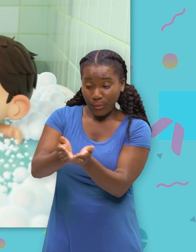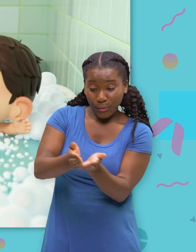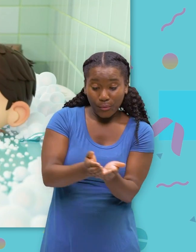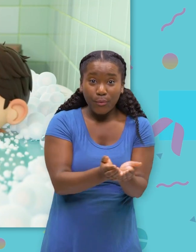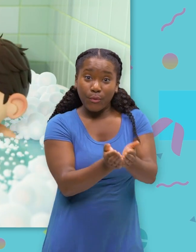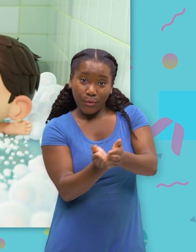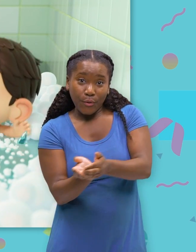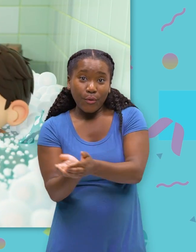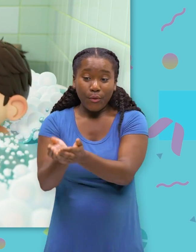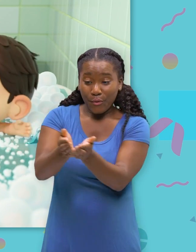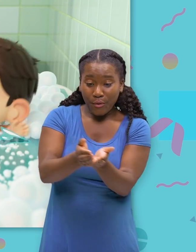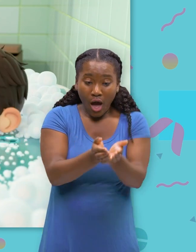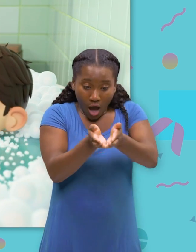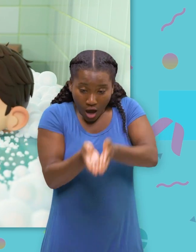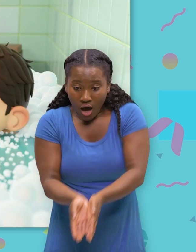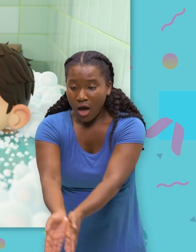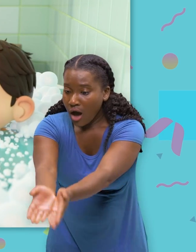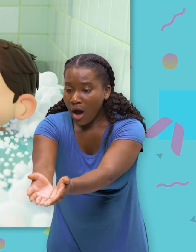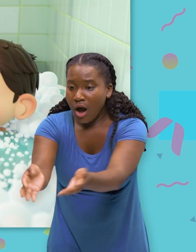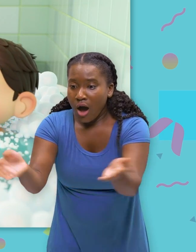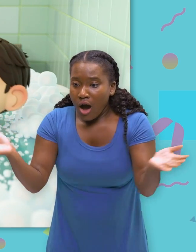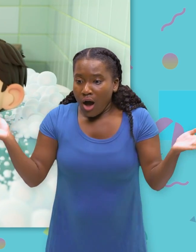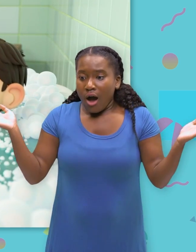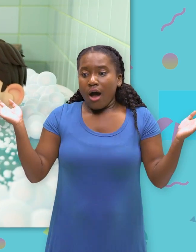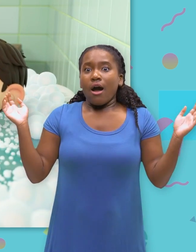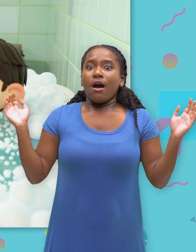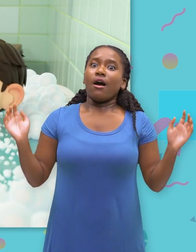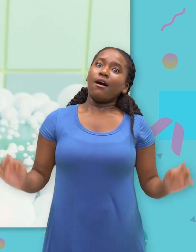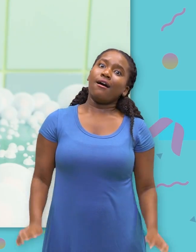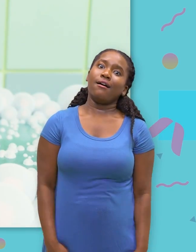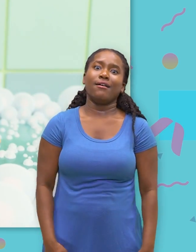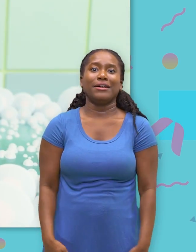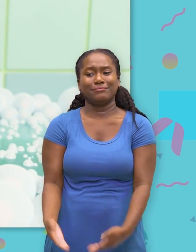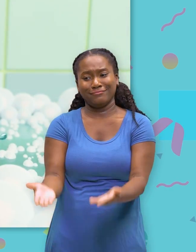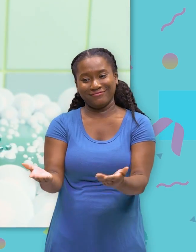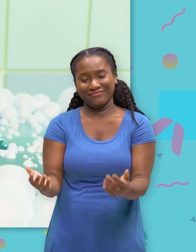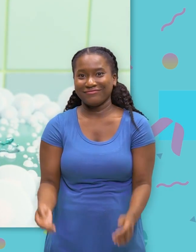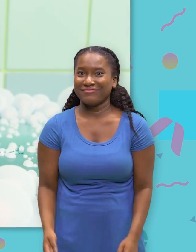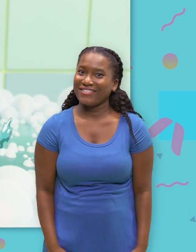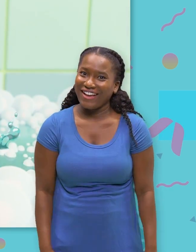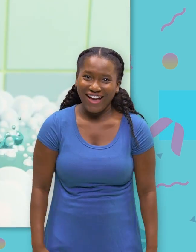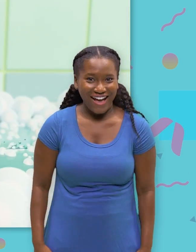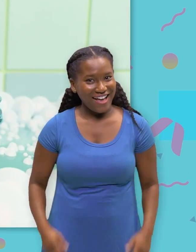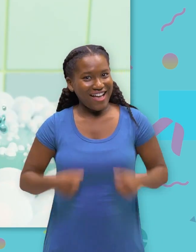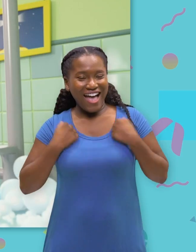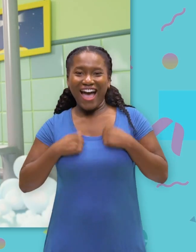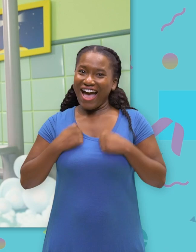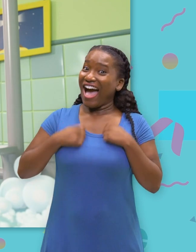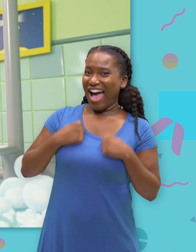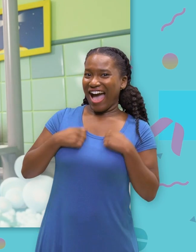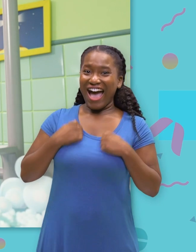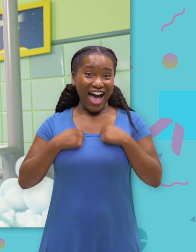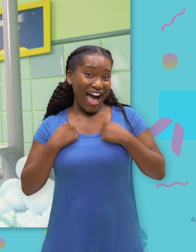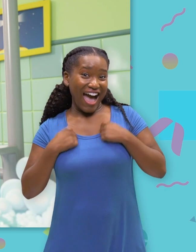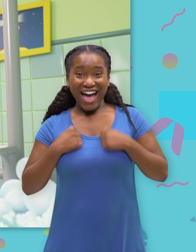boat. Oh, watch out! Oops, there it goes. In